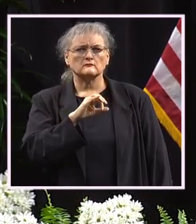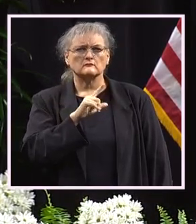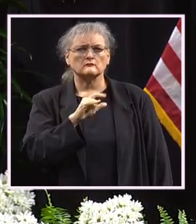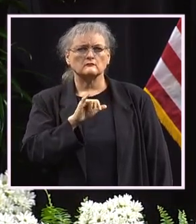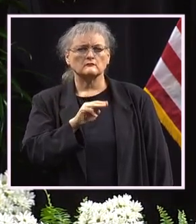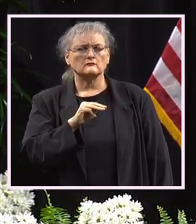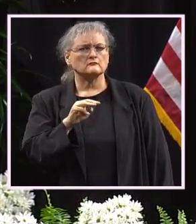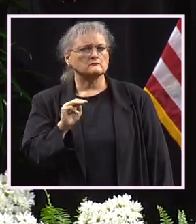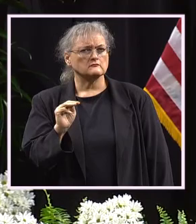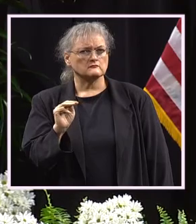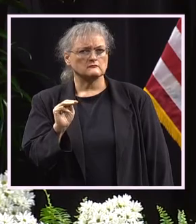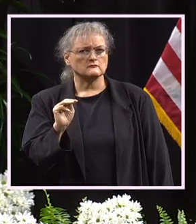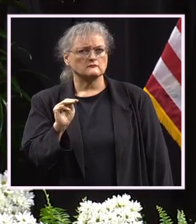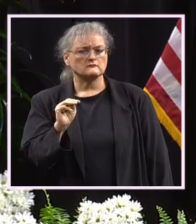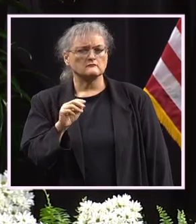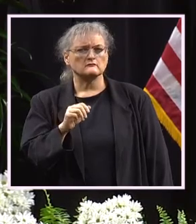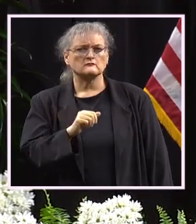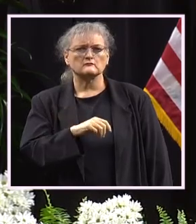Mayfield.